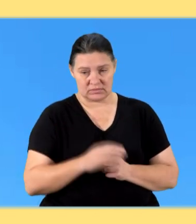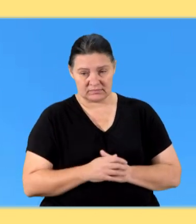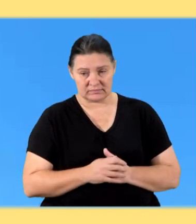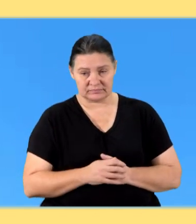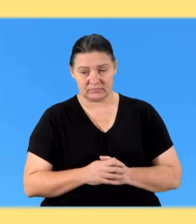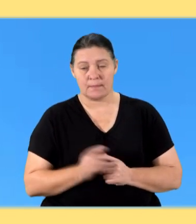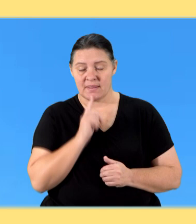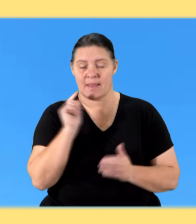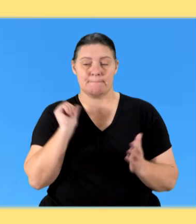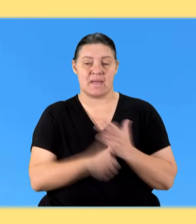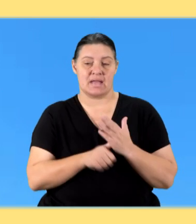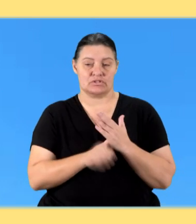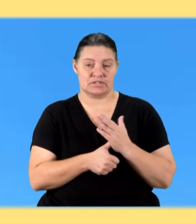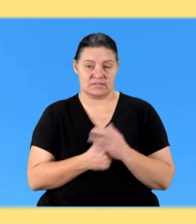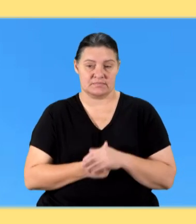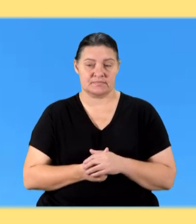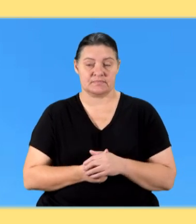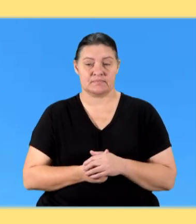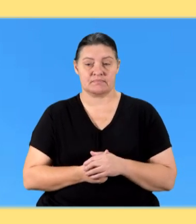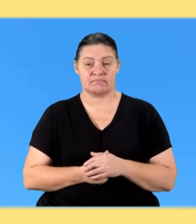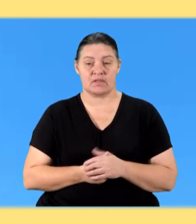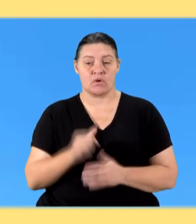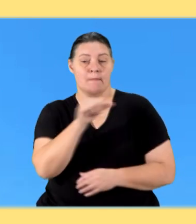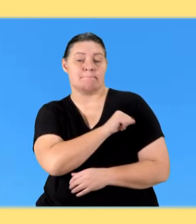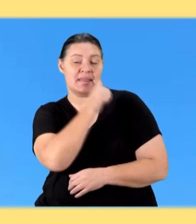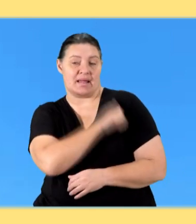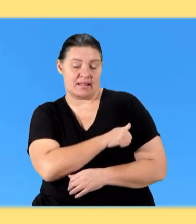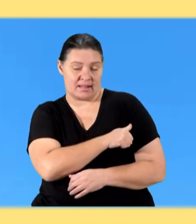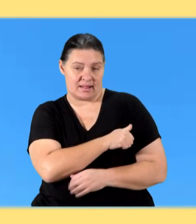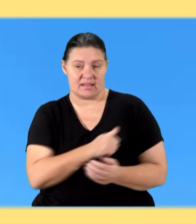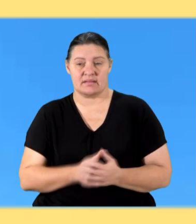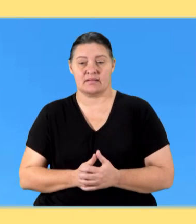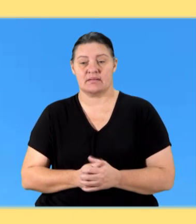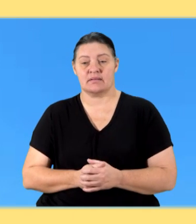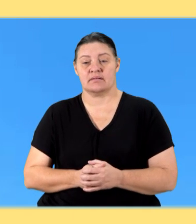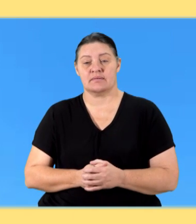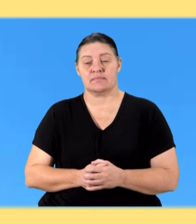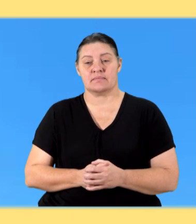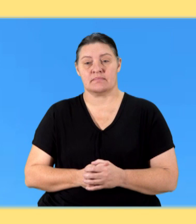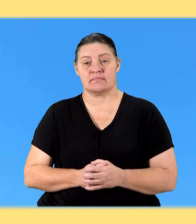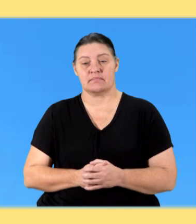156. That becomes the pension fund. Let's go to medical aid.